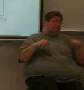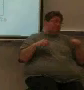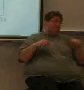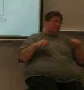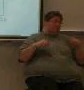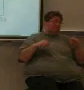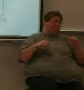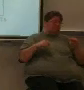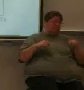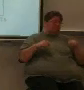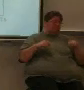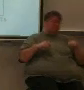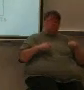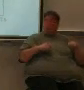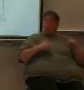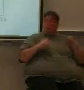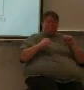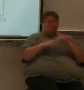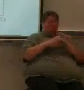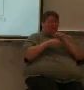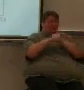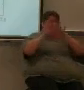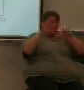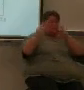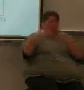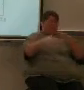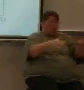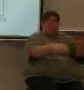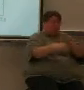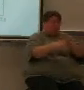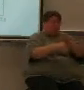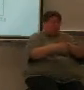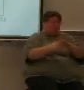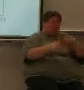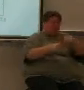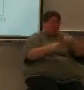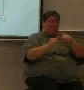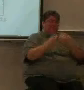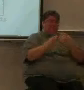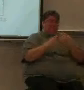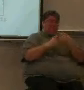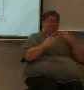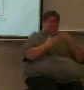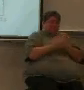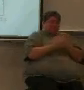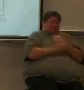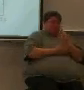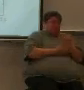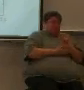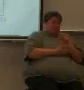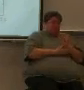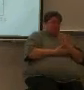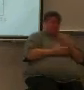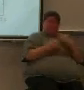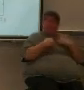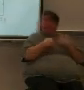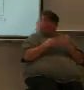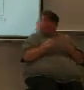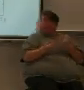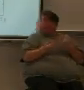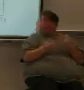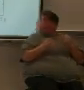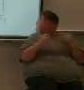States and the mountain streams throughout this area. And from fairly neutral waters that have